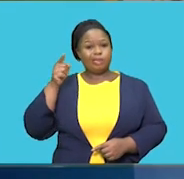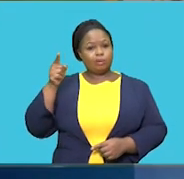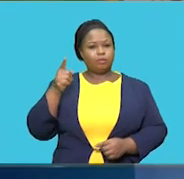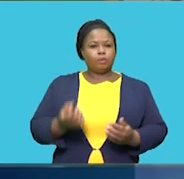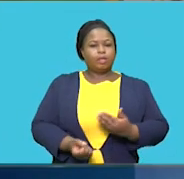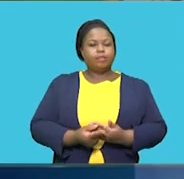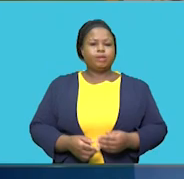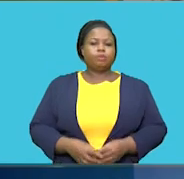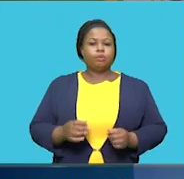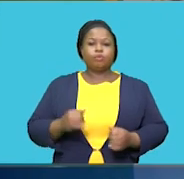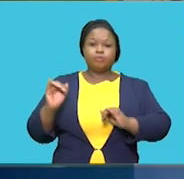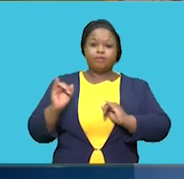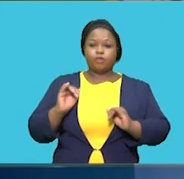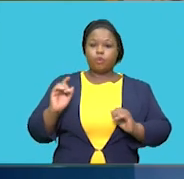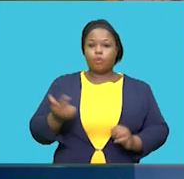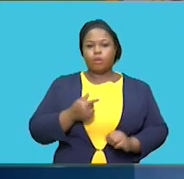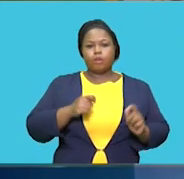all South Africans,